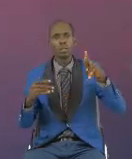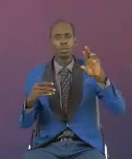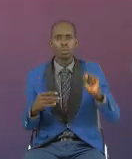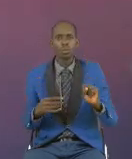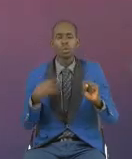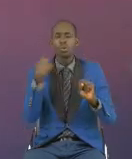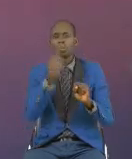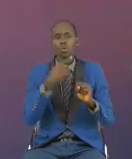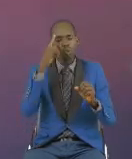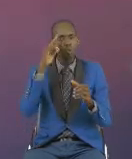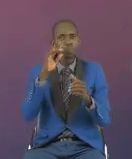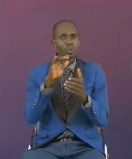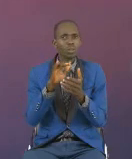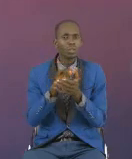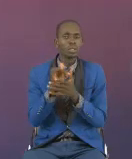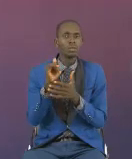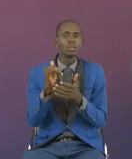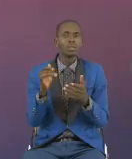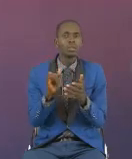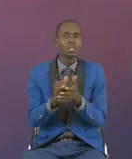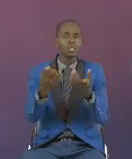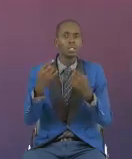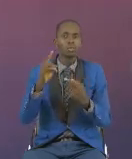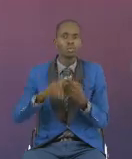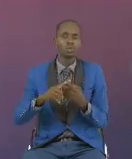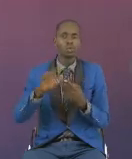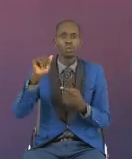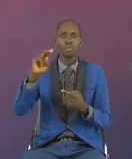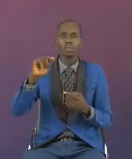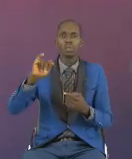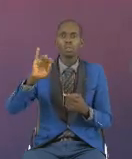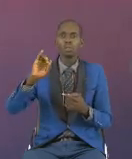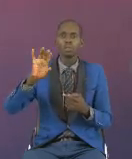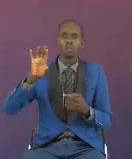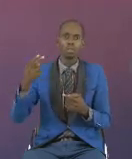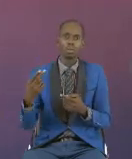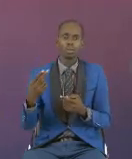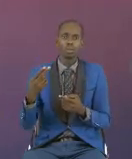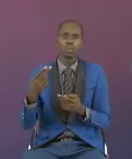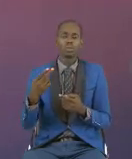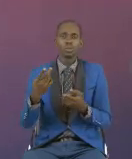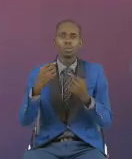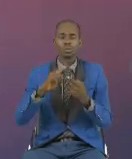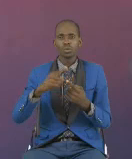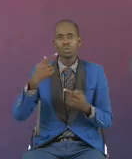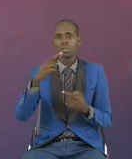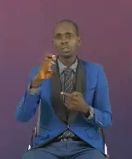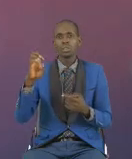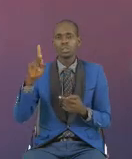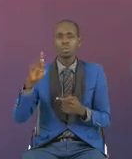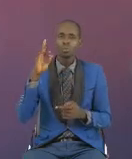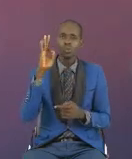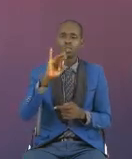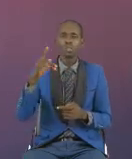come to Antioch spake to the Greeks, preaching the Lord Jesus. Then in